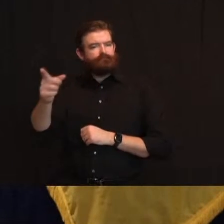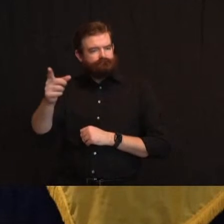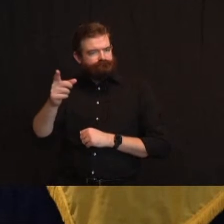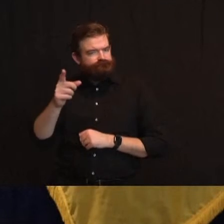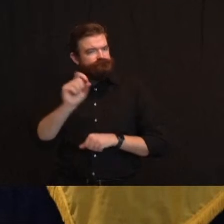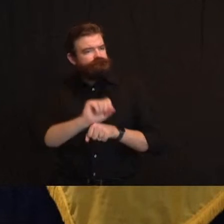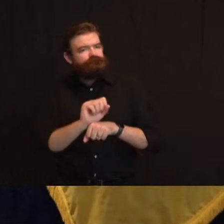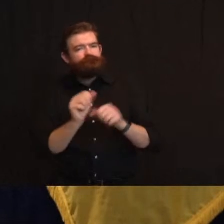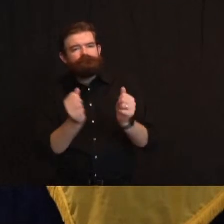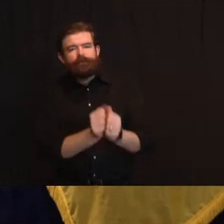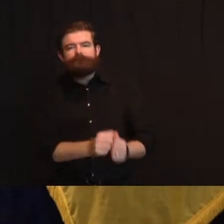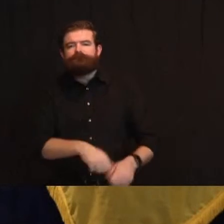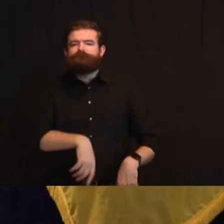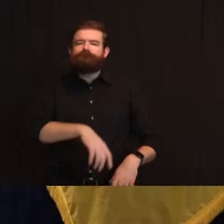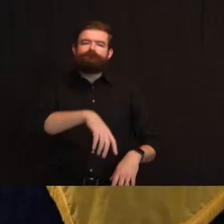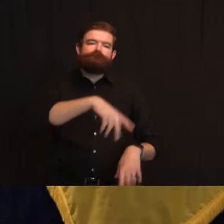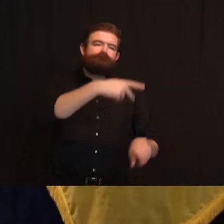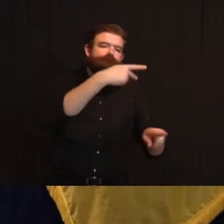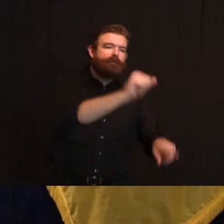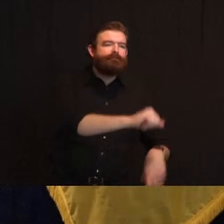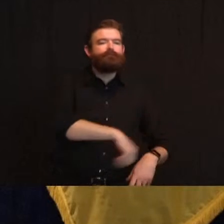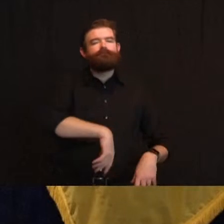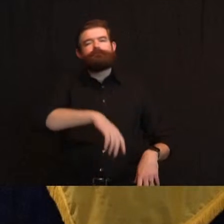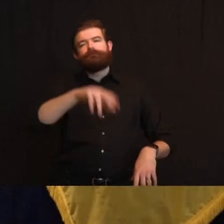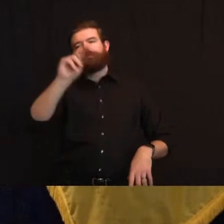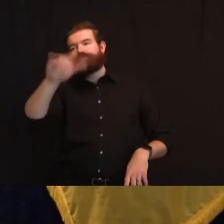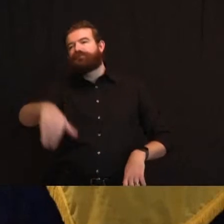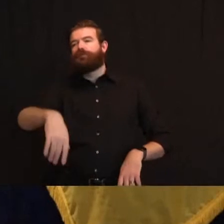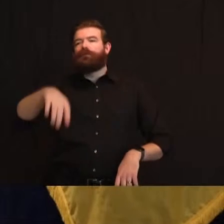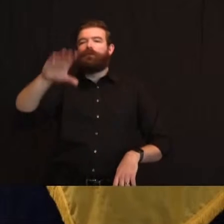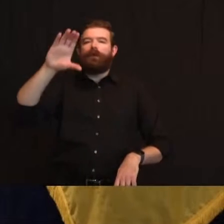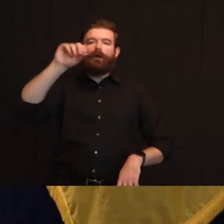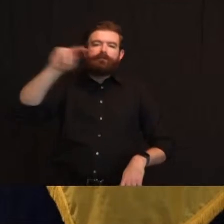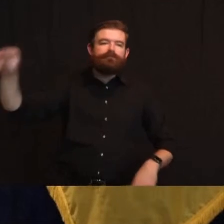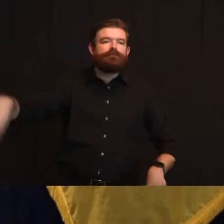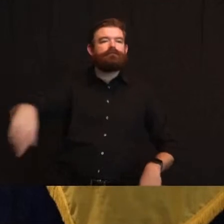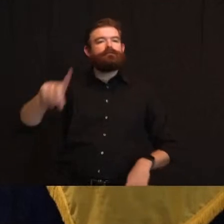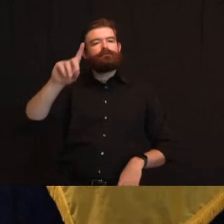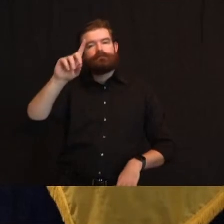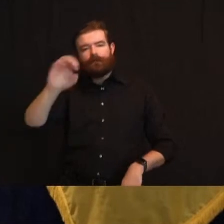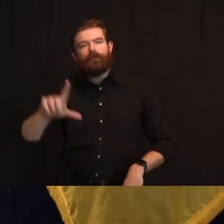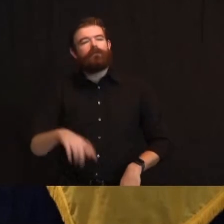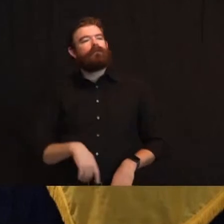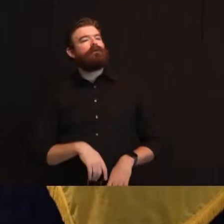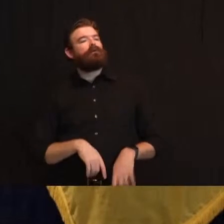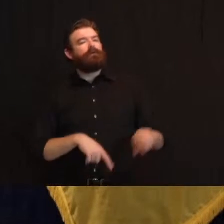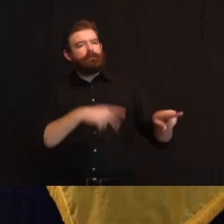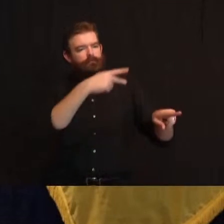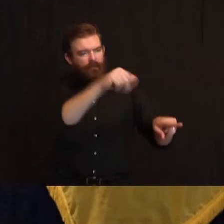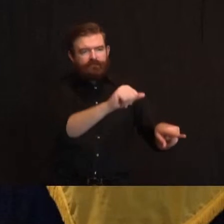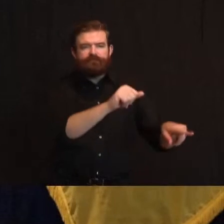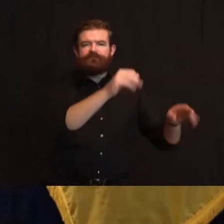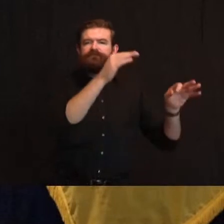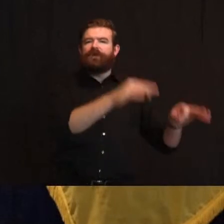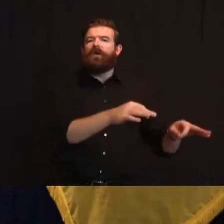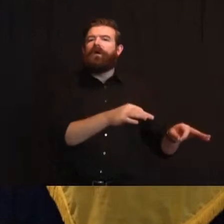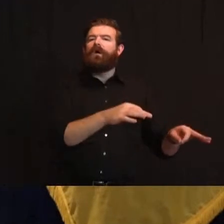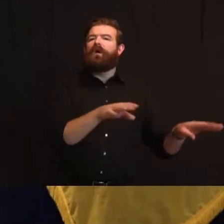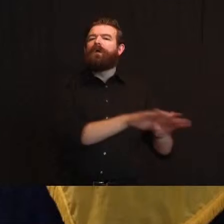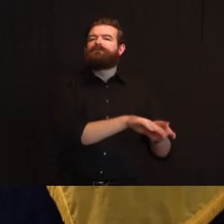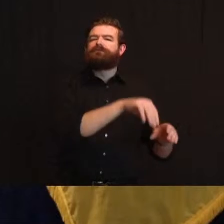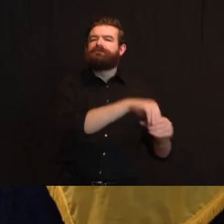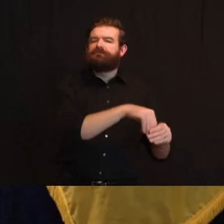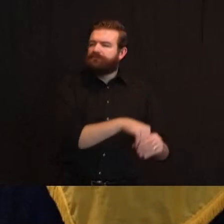Jersey is probably not on the table for right now. What happened to that multi-state working together? Thanks. Thank you. So the